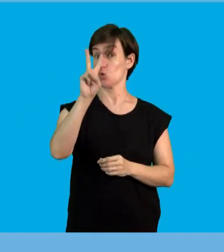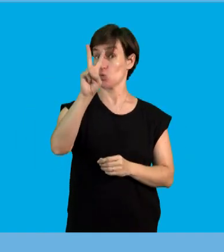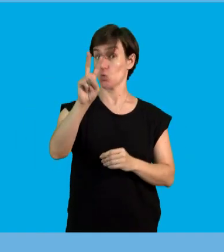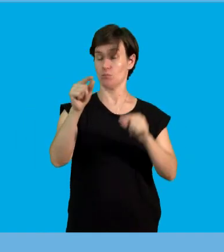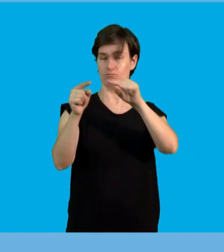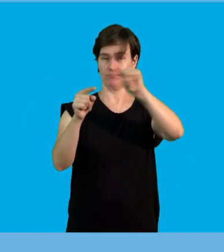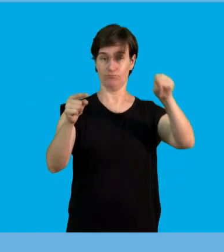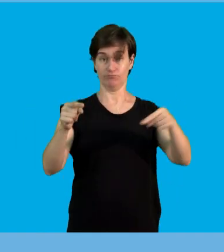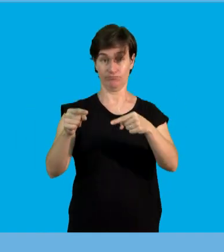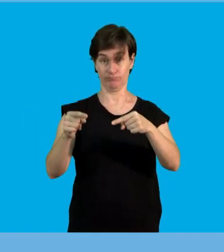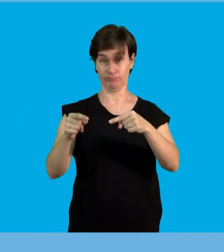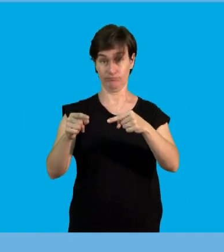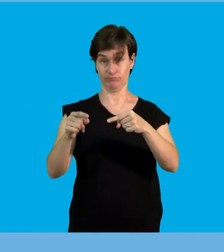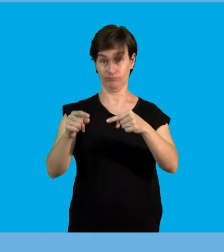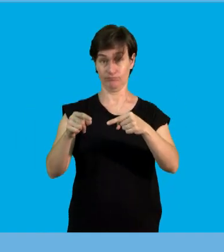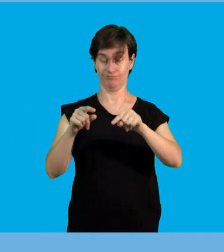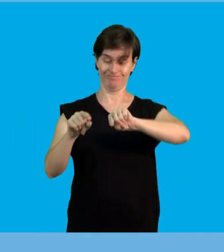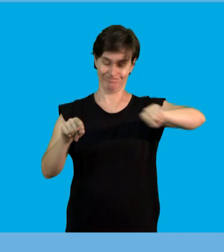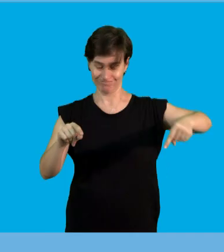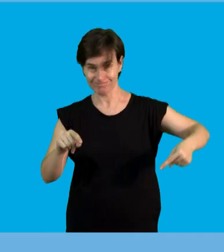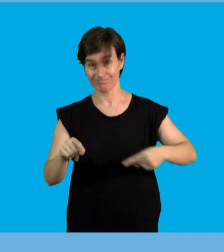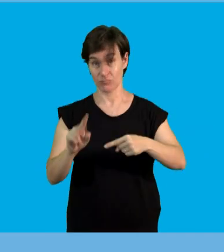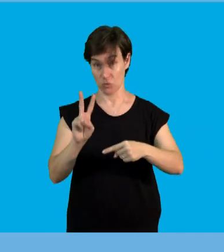now here I must have two resistors.